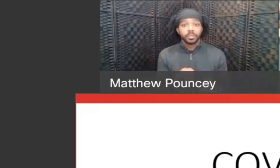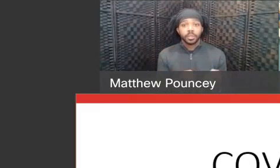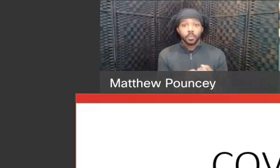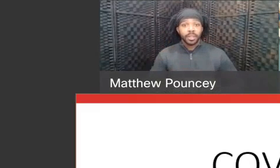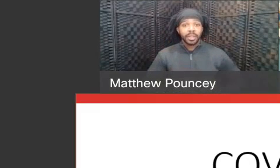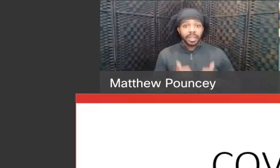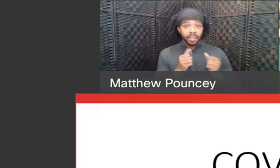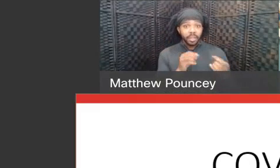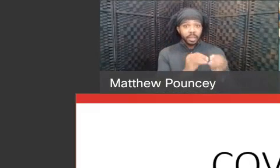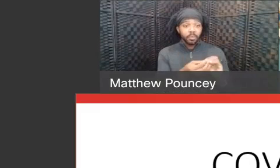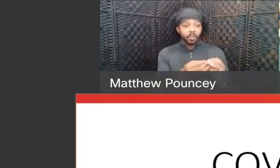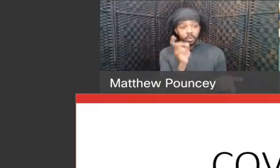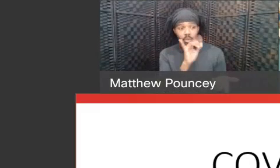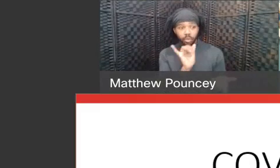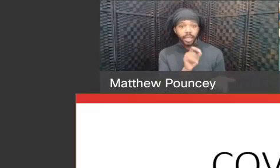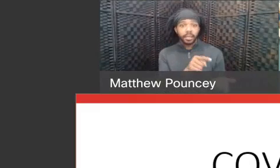may look